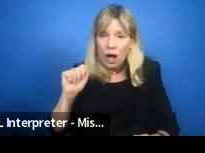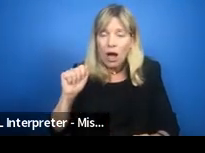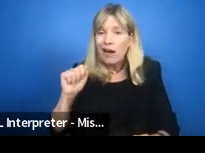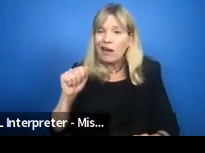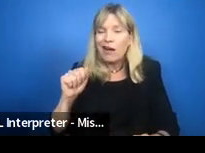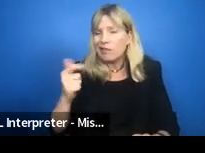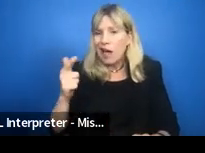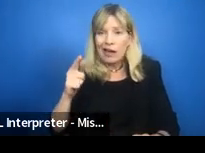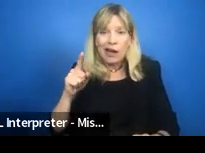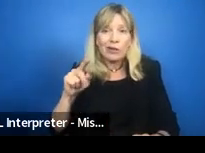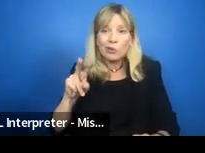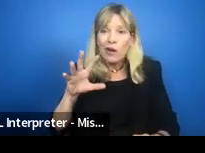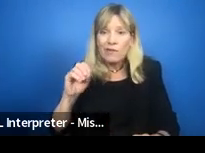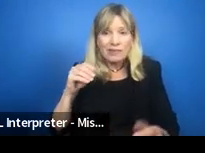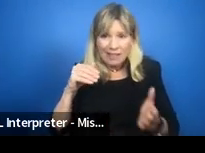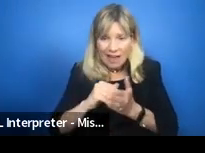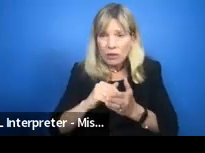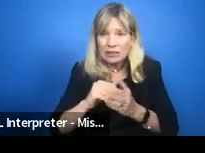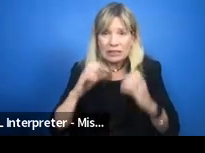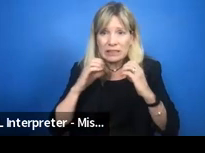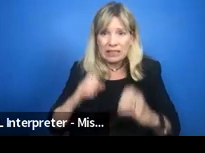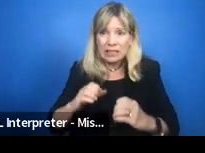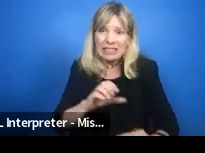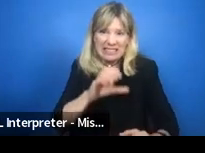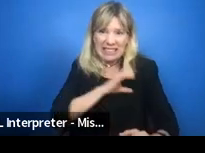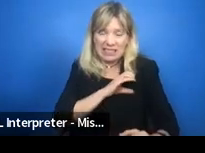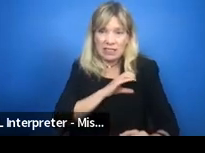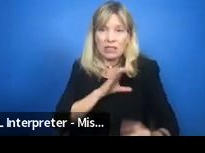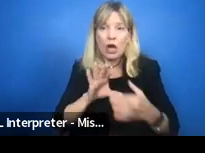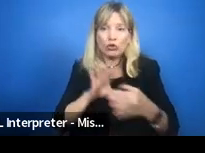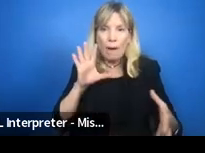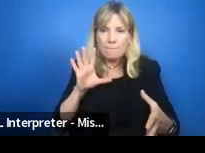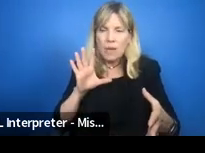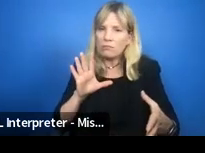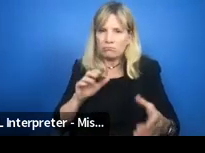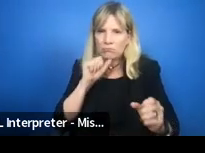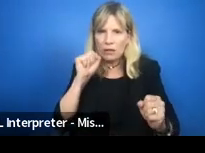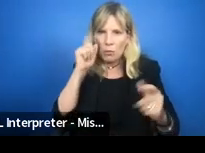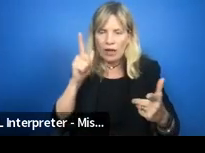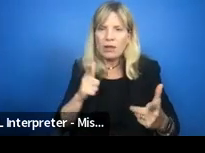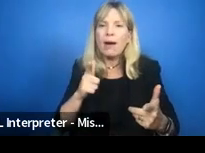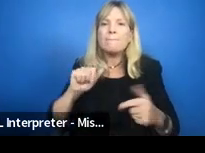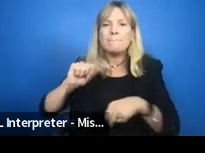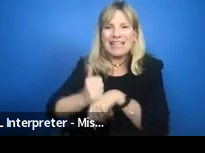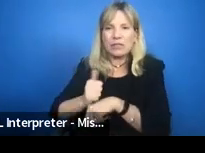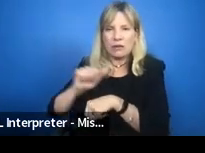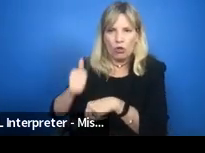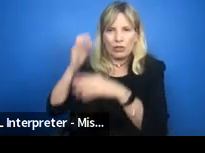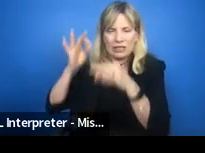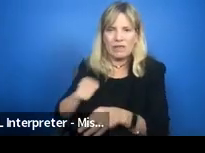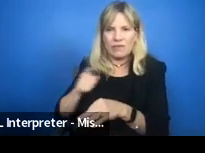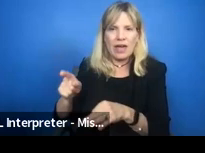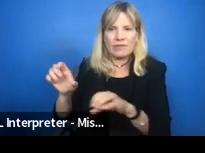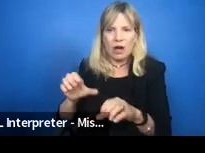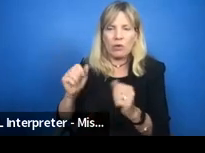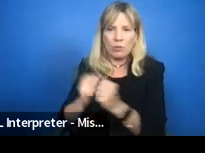250,000 of its citizens is not that surprising based on some of the other decisions they've made regarding healthcare